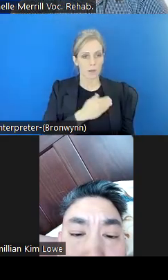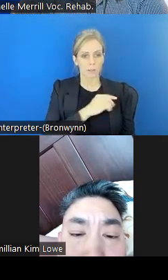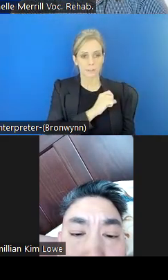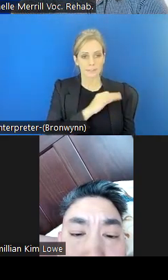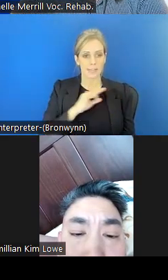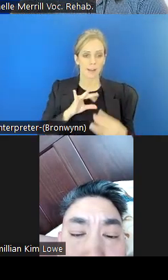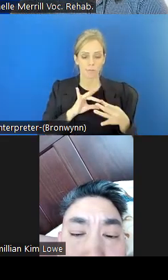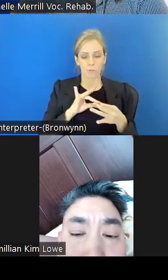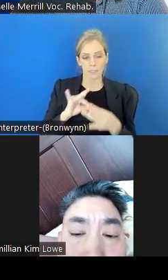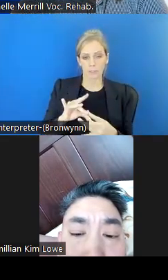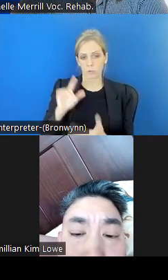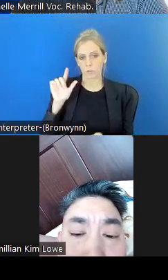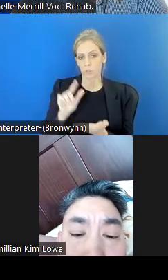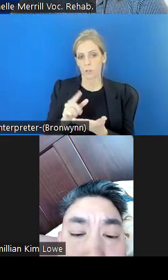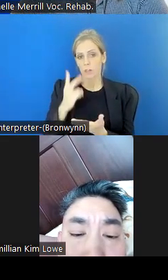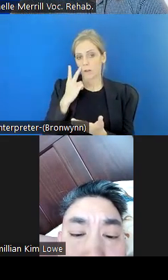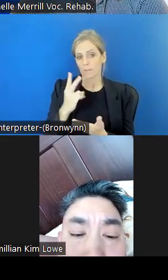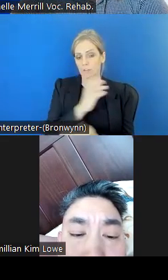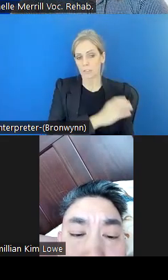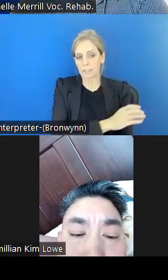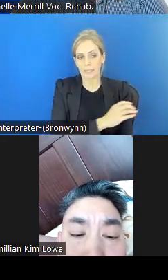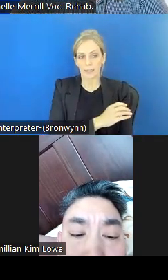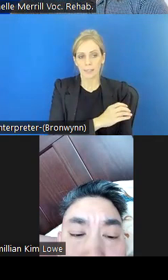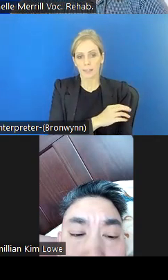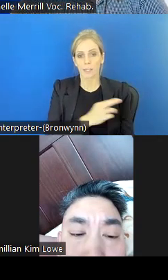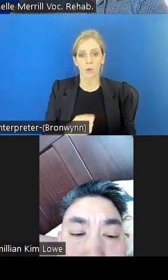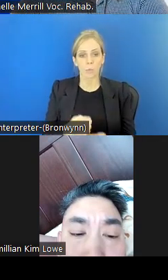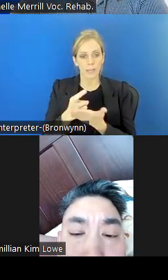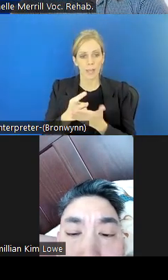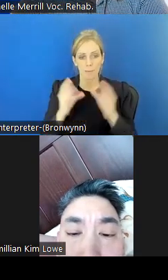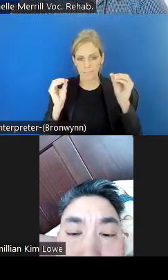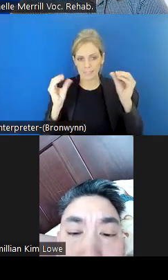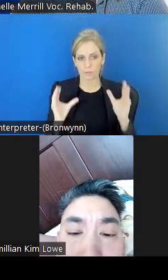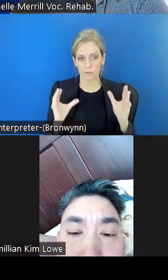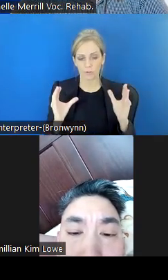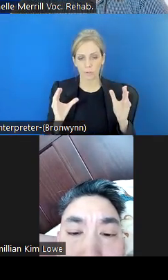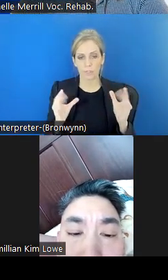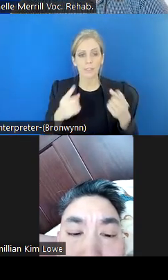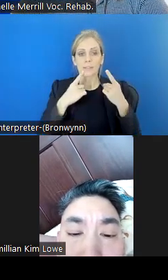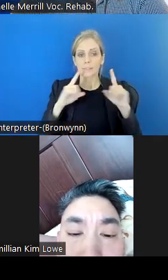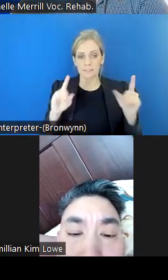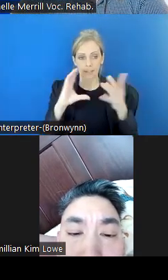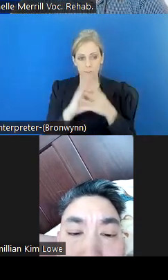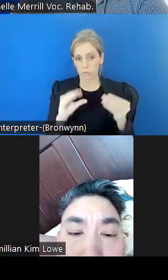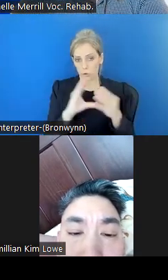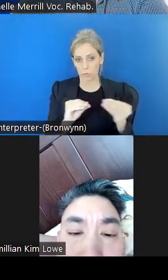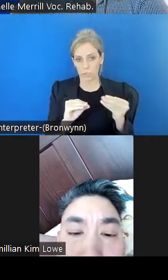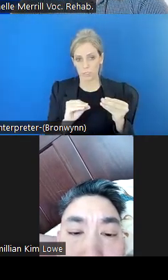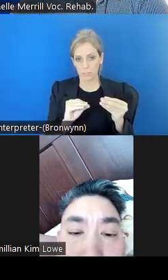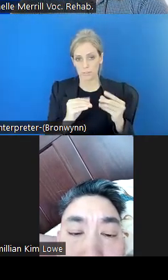clinic, about our rehabilitation teacher, again, some success stories. And there's a lot of